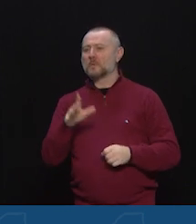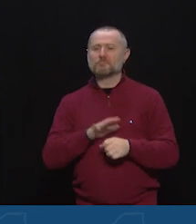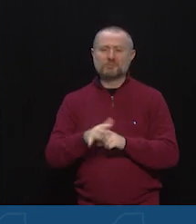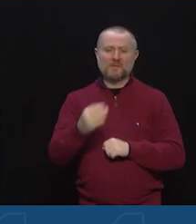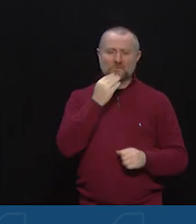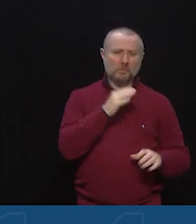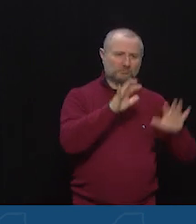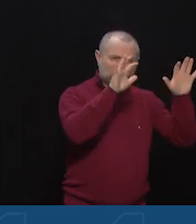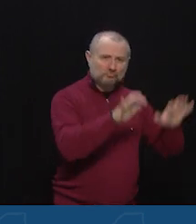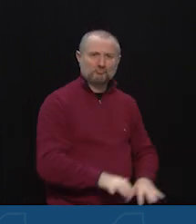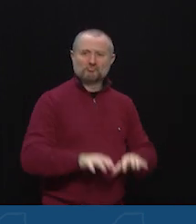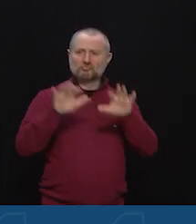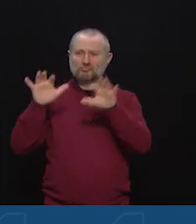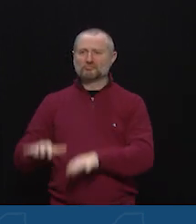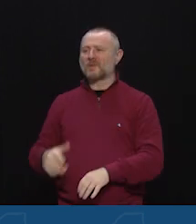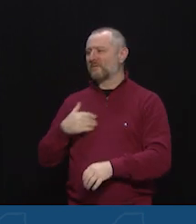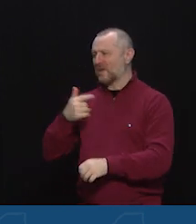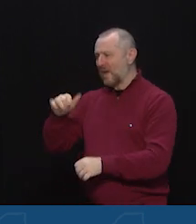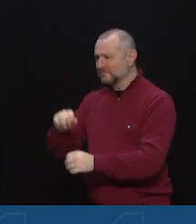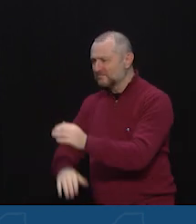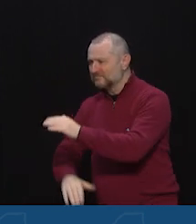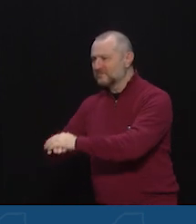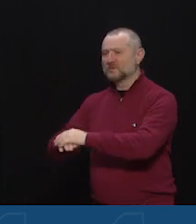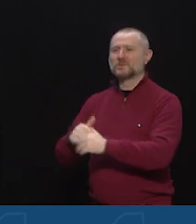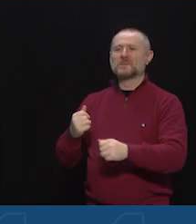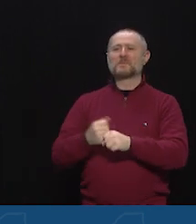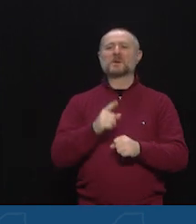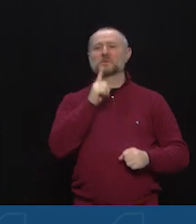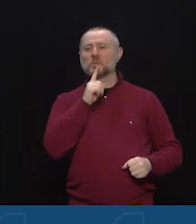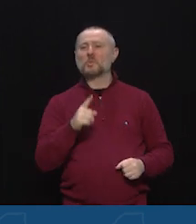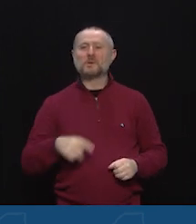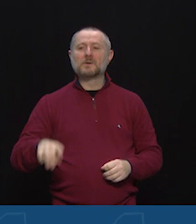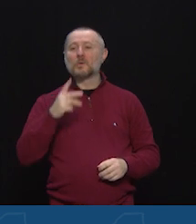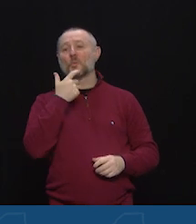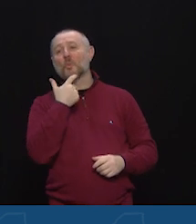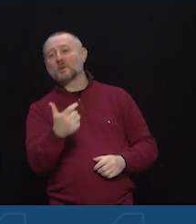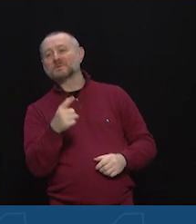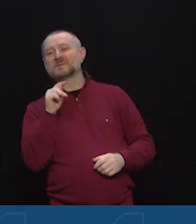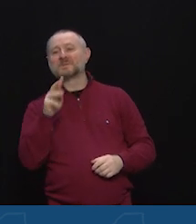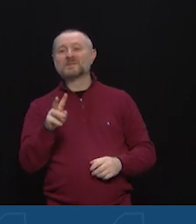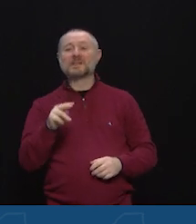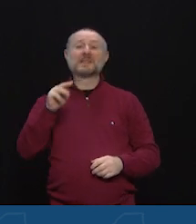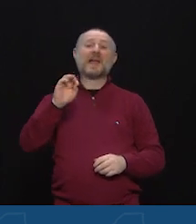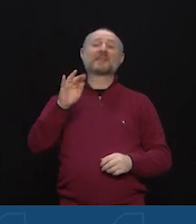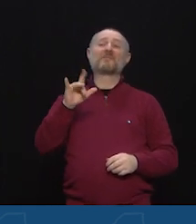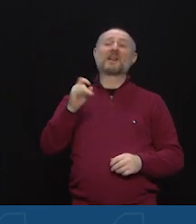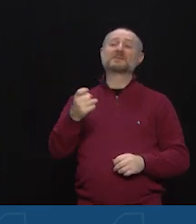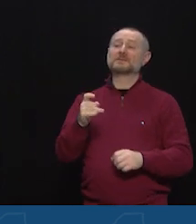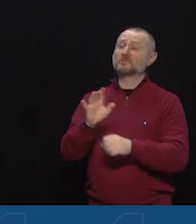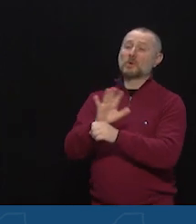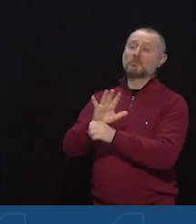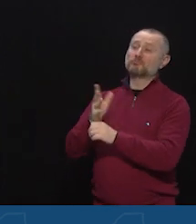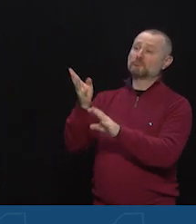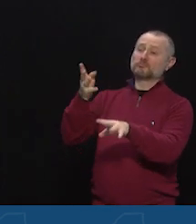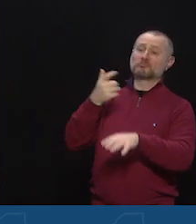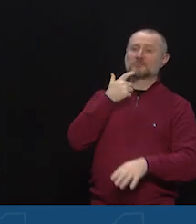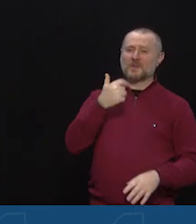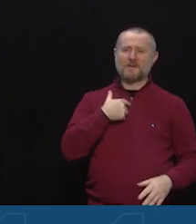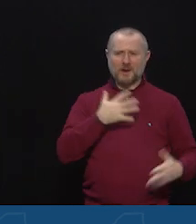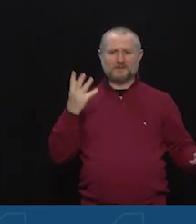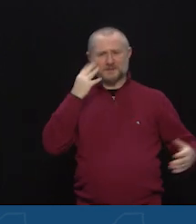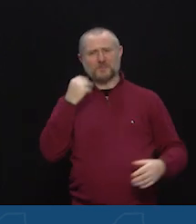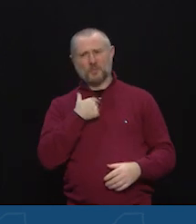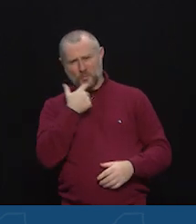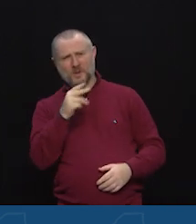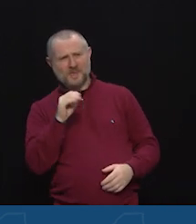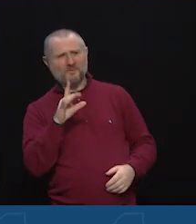gas. Stock up on your subscription to Netflix. I can make some great recommendations. I had to do a lot of binging myself over the years. So just stay